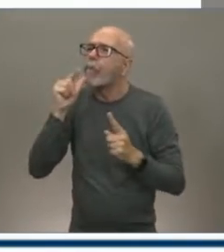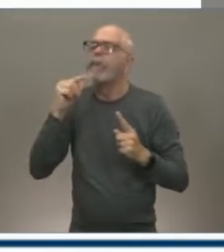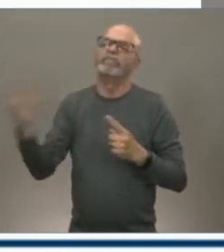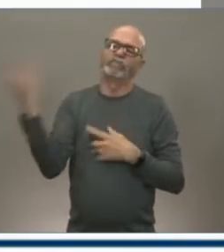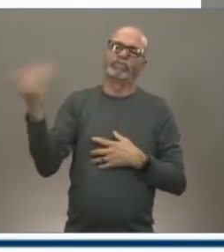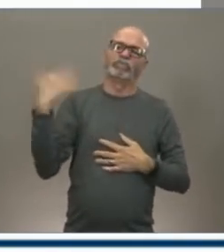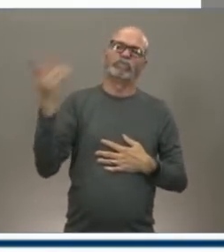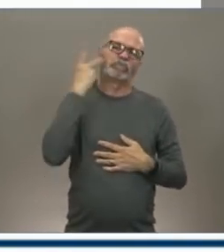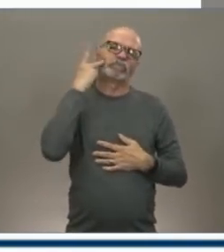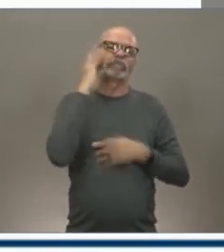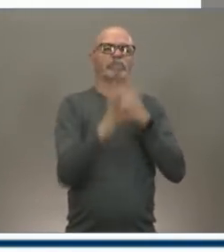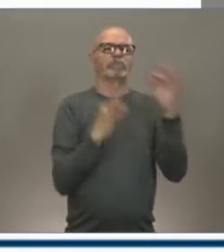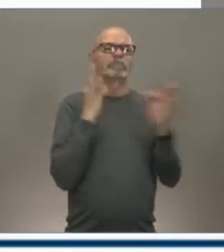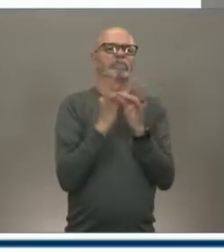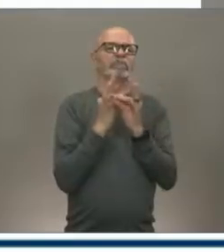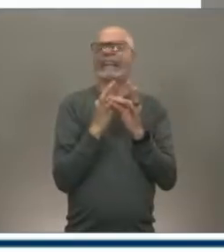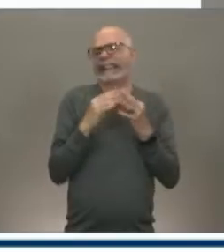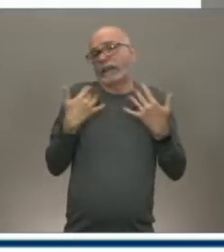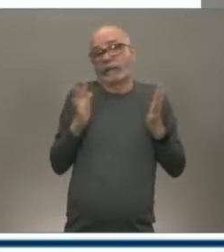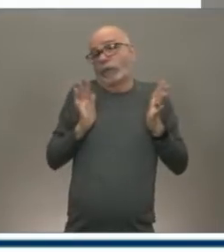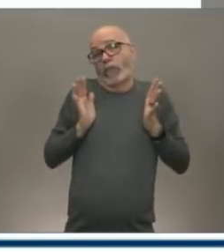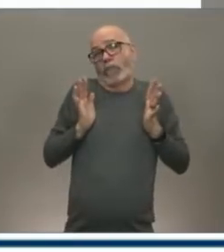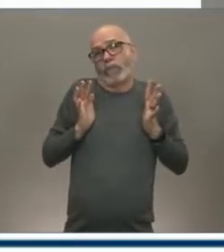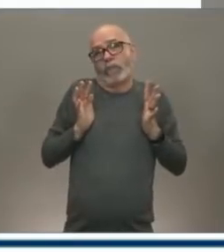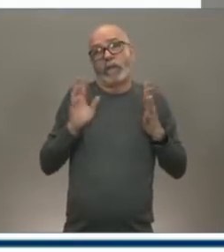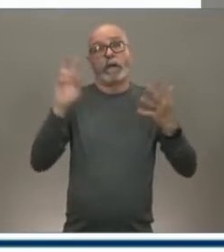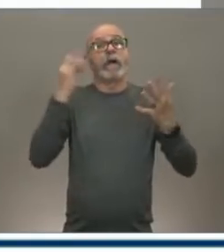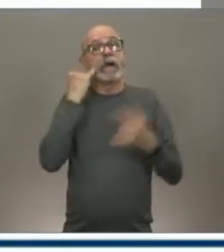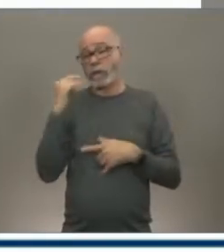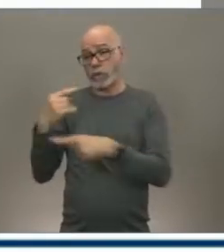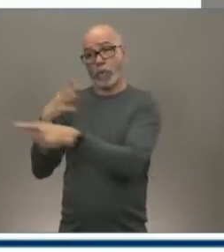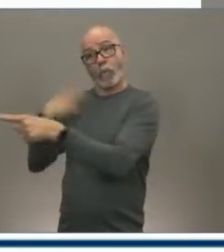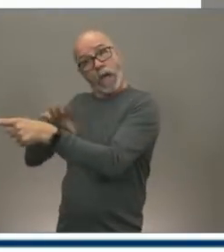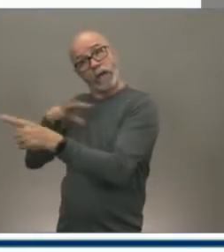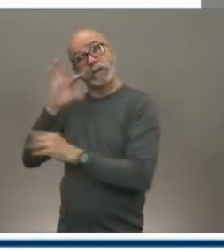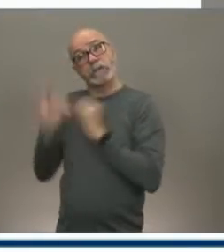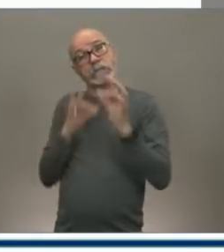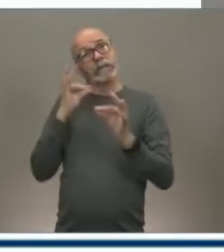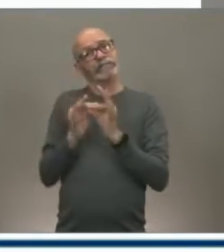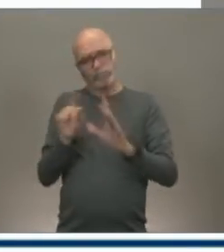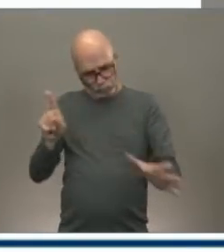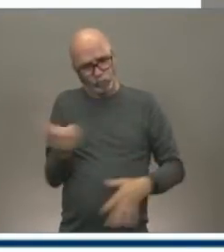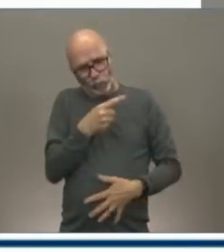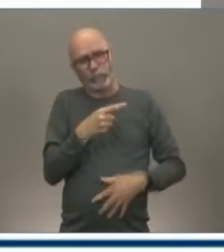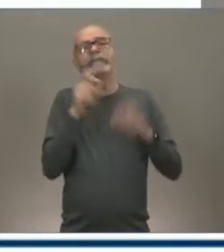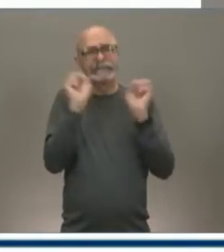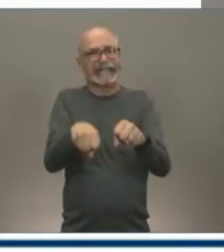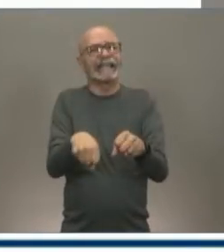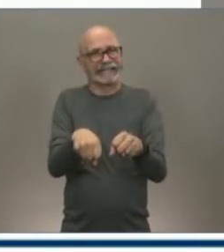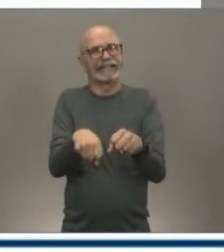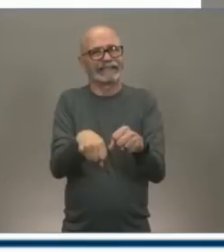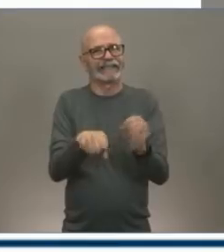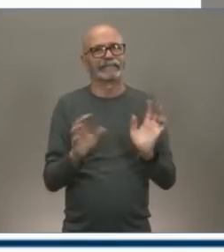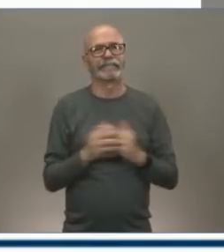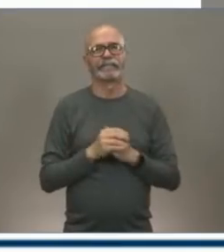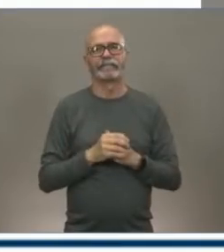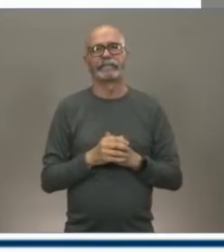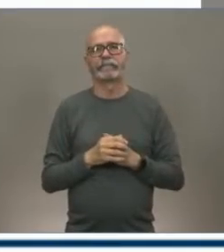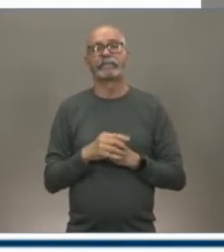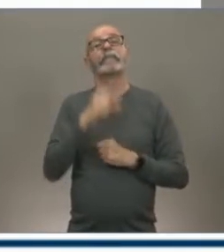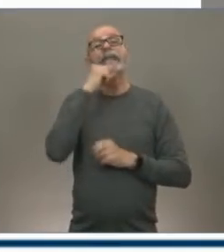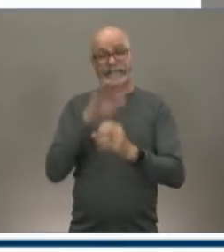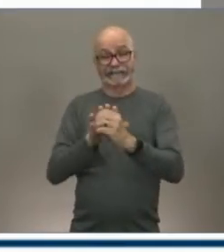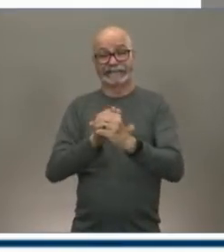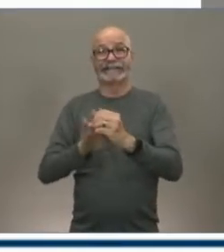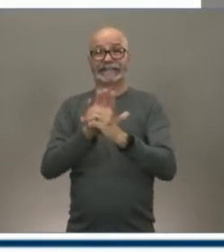But nobody will be turned away. If you come down looking for a test, you will be able to get a test. So people living in the Halifax area, Central